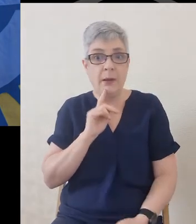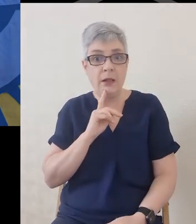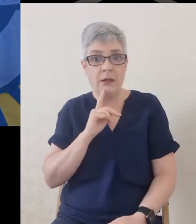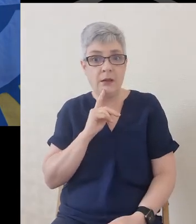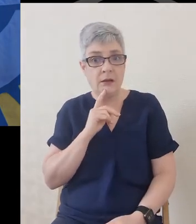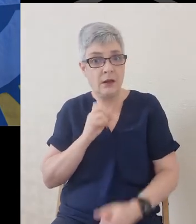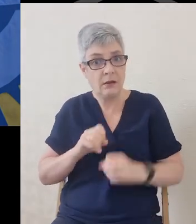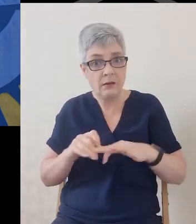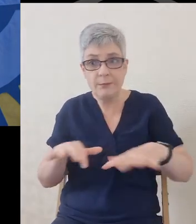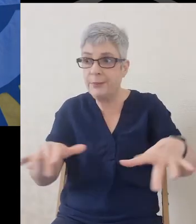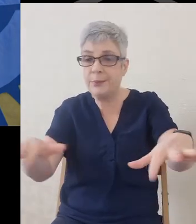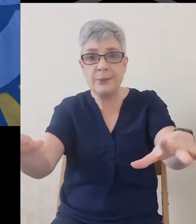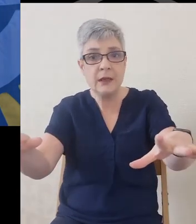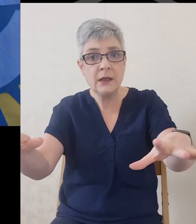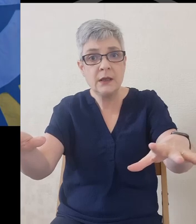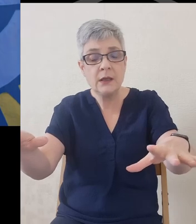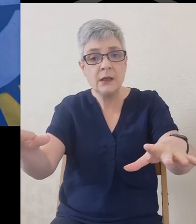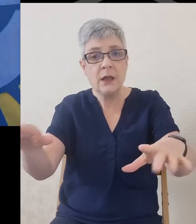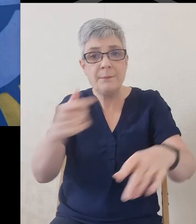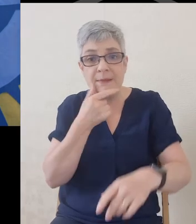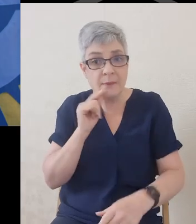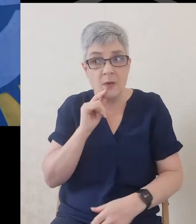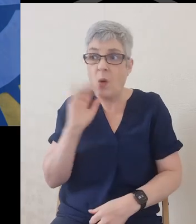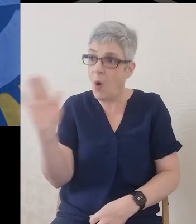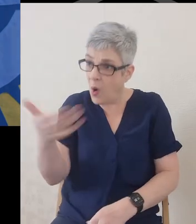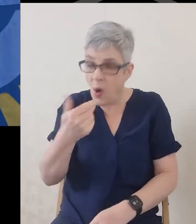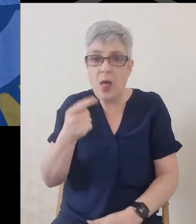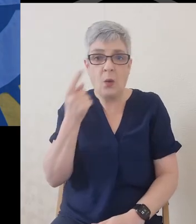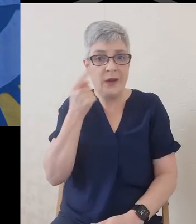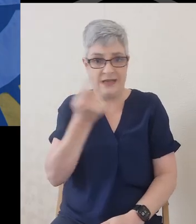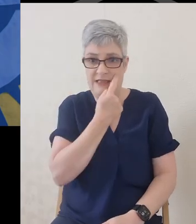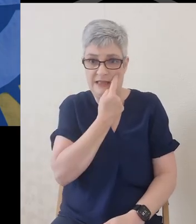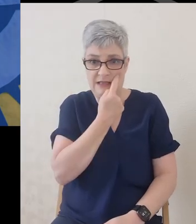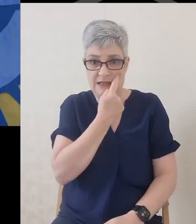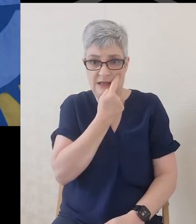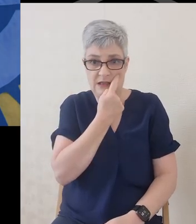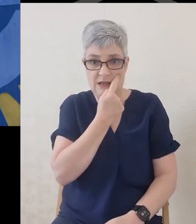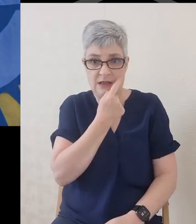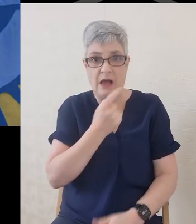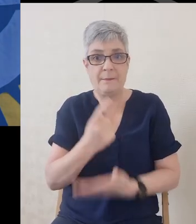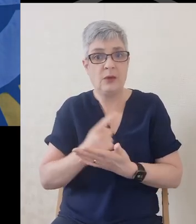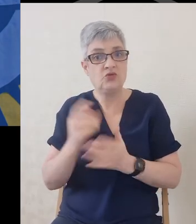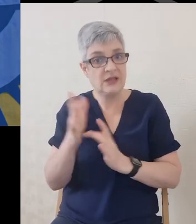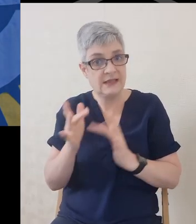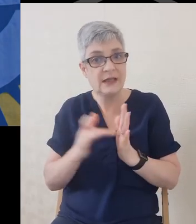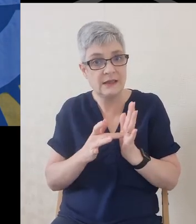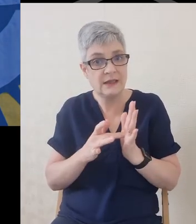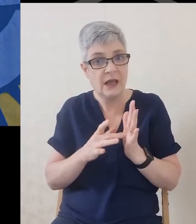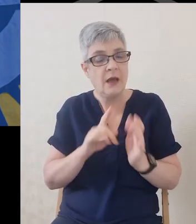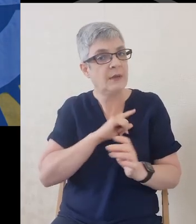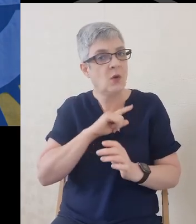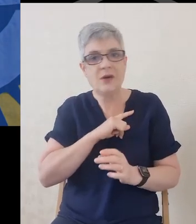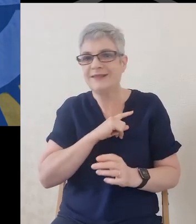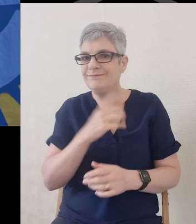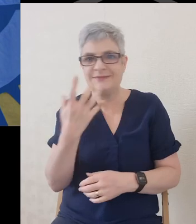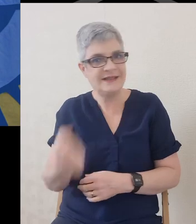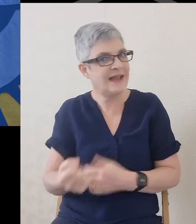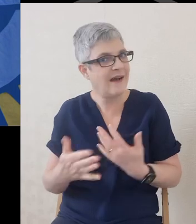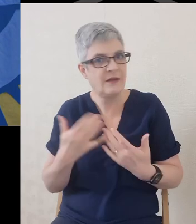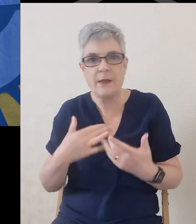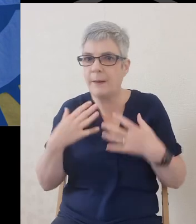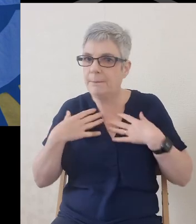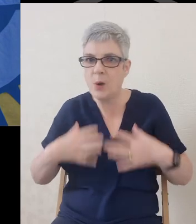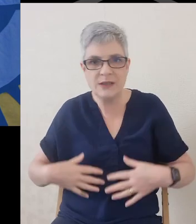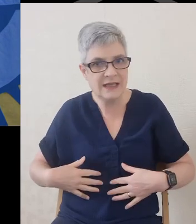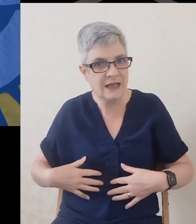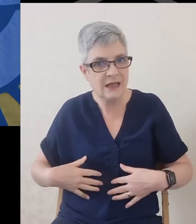as they moved out, the people were all witnesses to Jesus. for he has no other body on earth